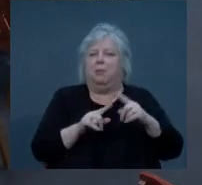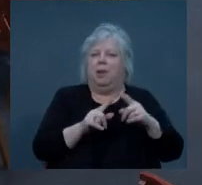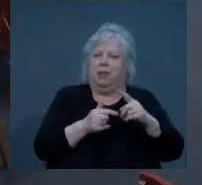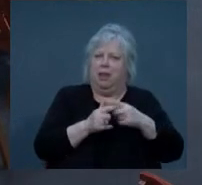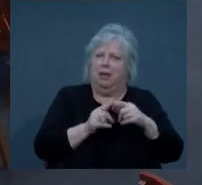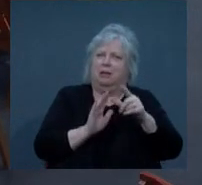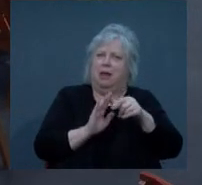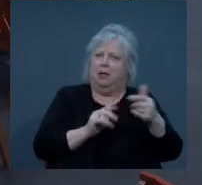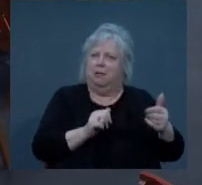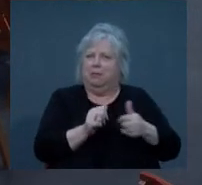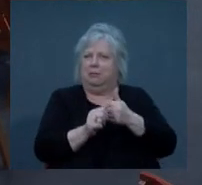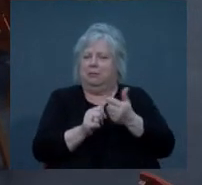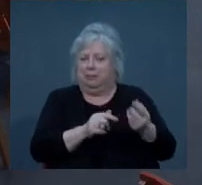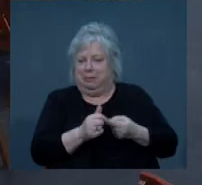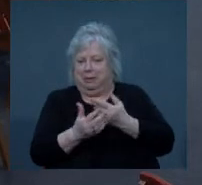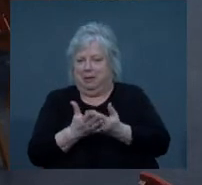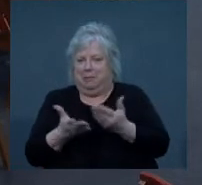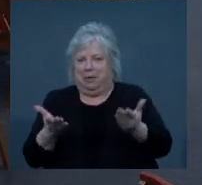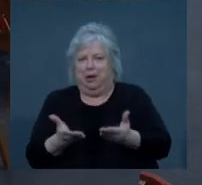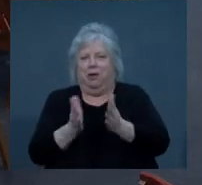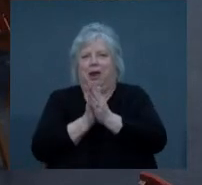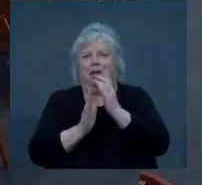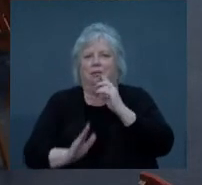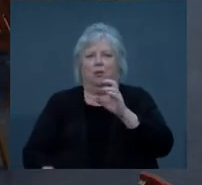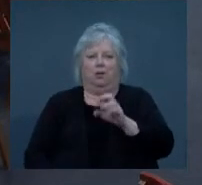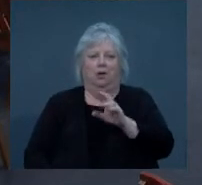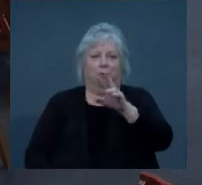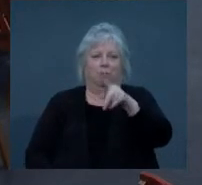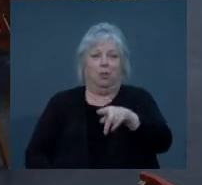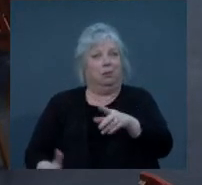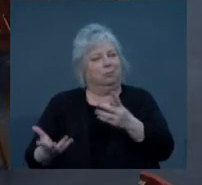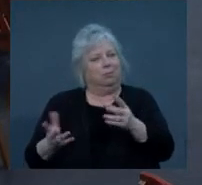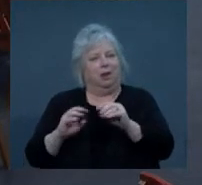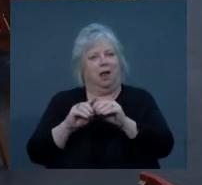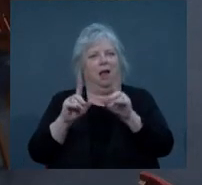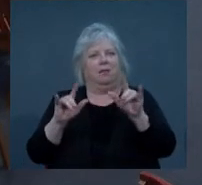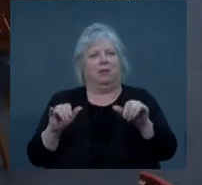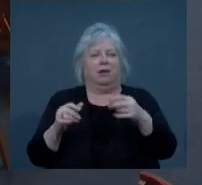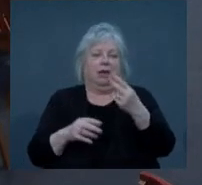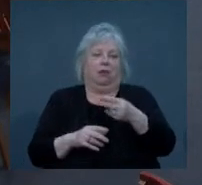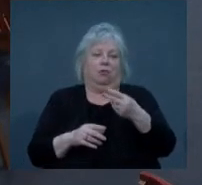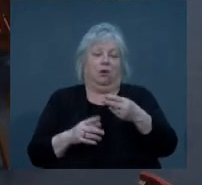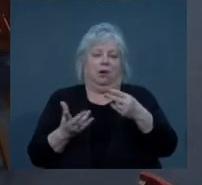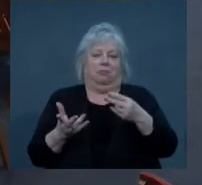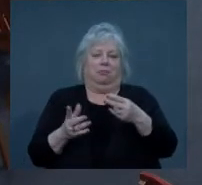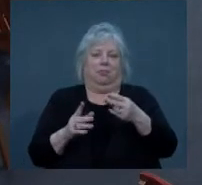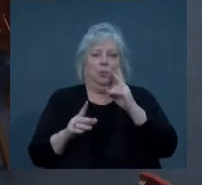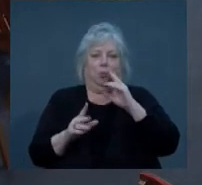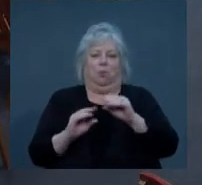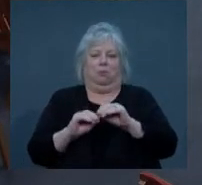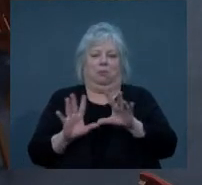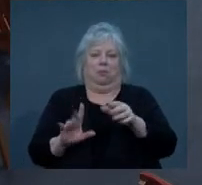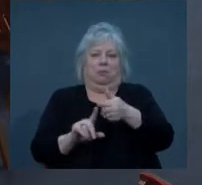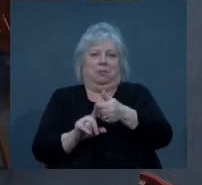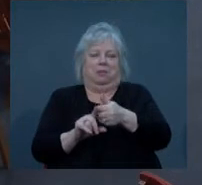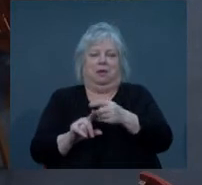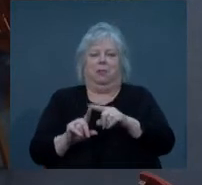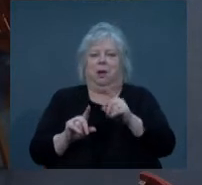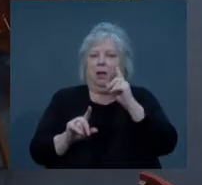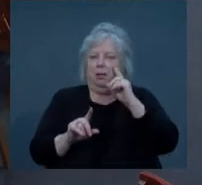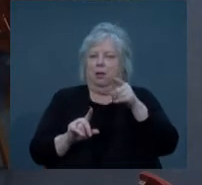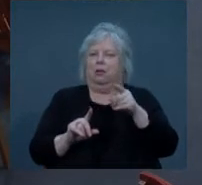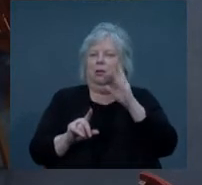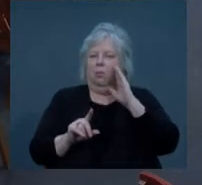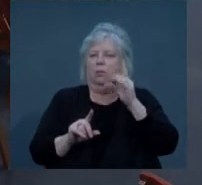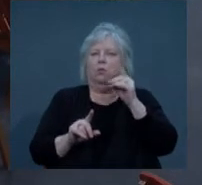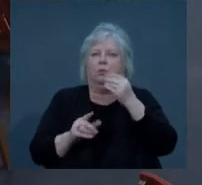a CUP. And obviously, I think history will speak for itself, but I think they'll do a